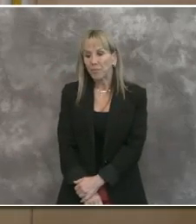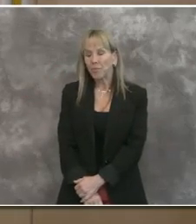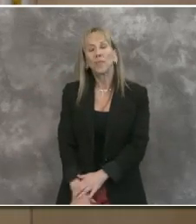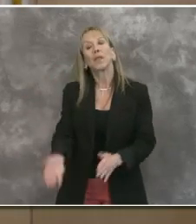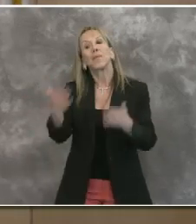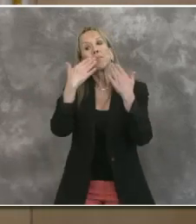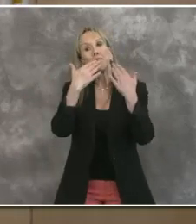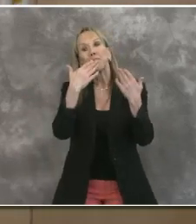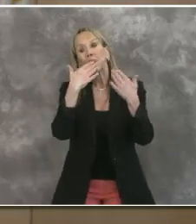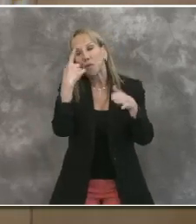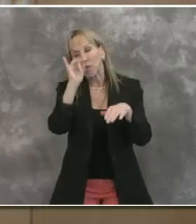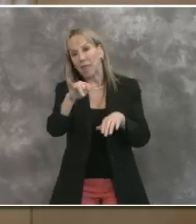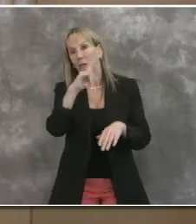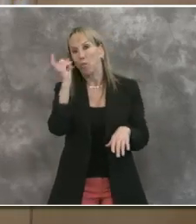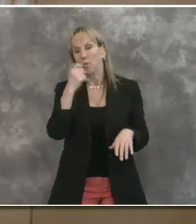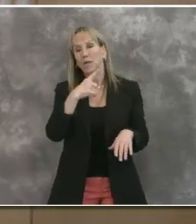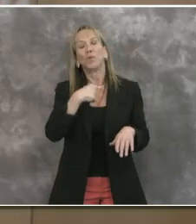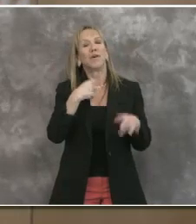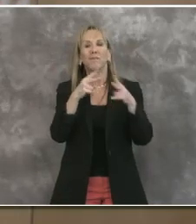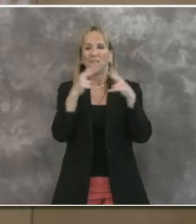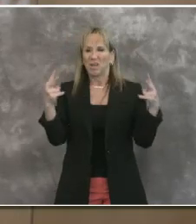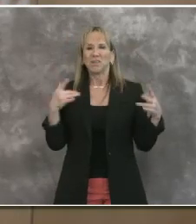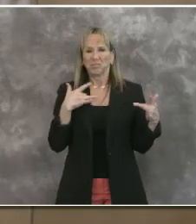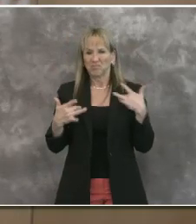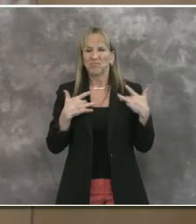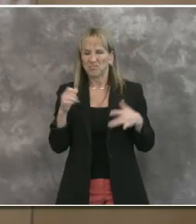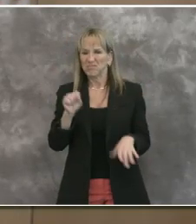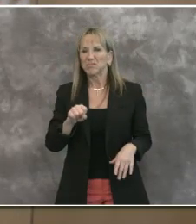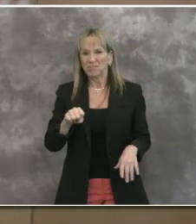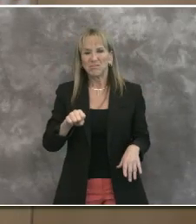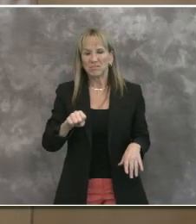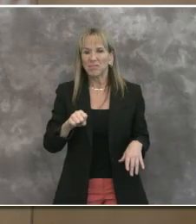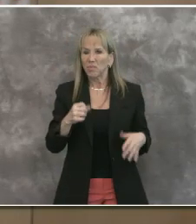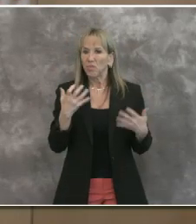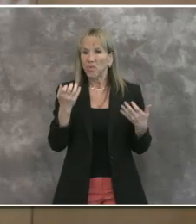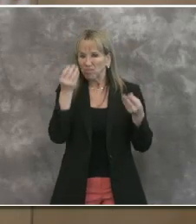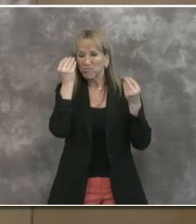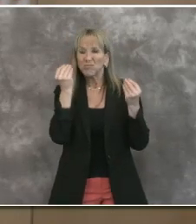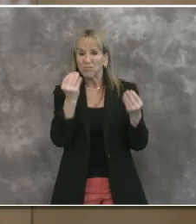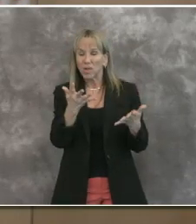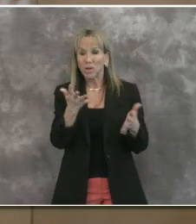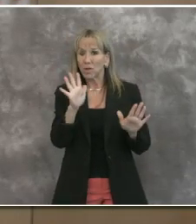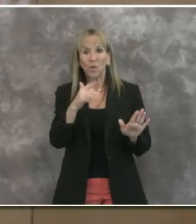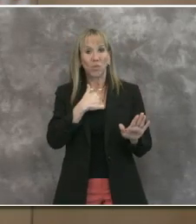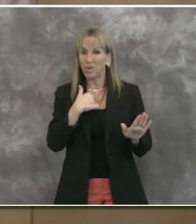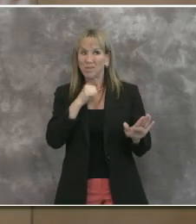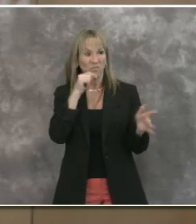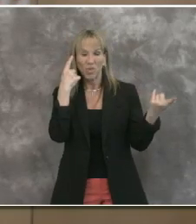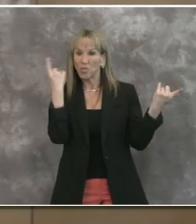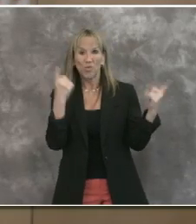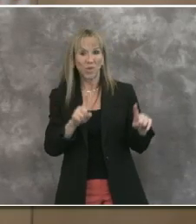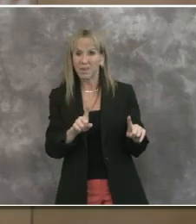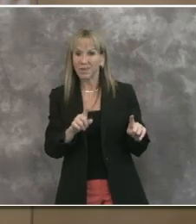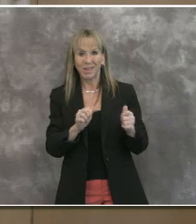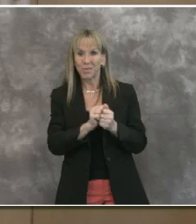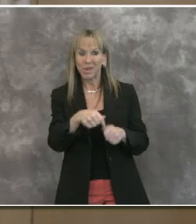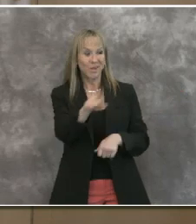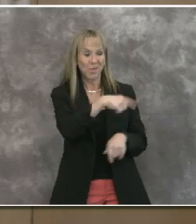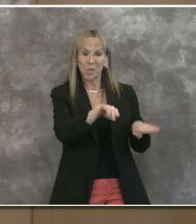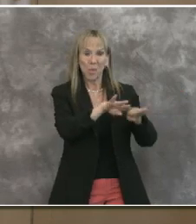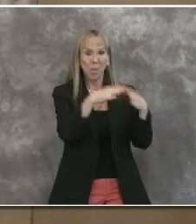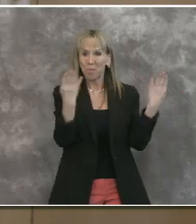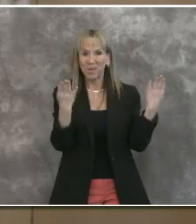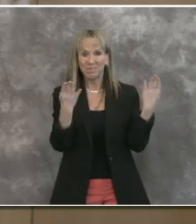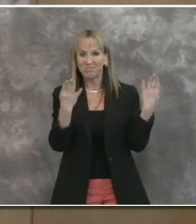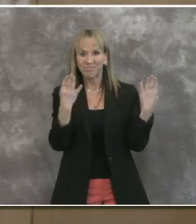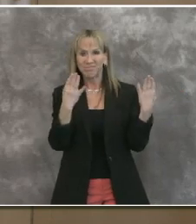Thank you for that question. We are very concerned, and we want to make it perfectly clear that we do not agree with the reopening